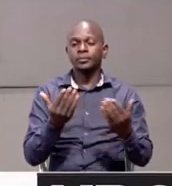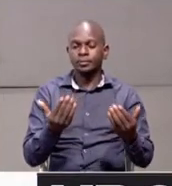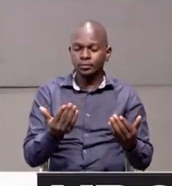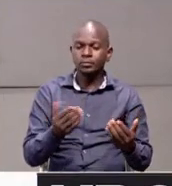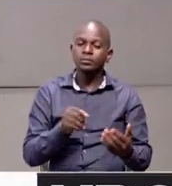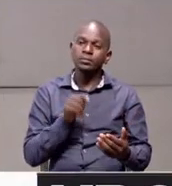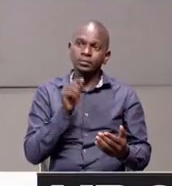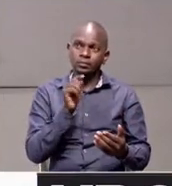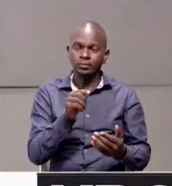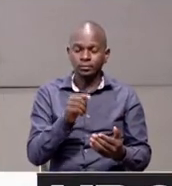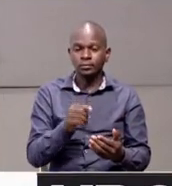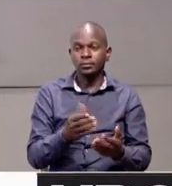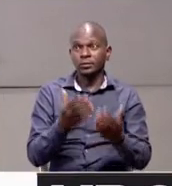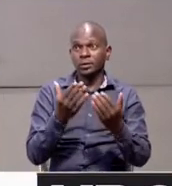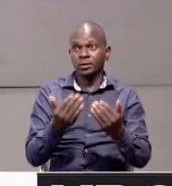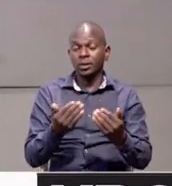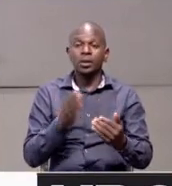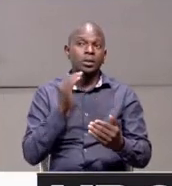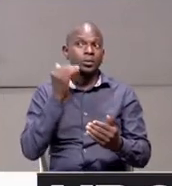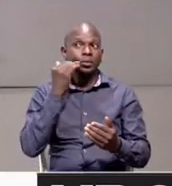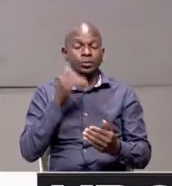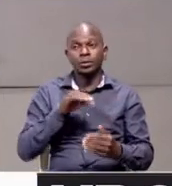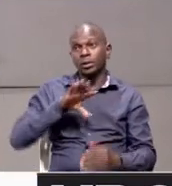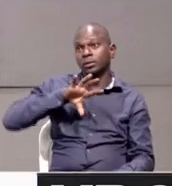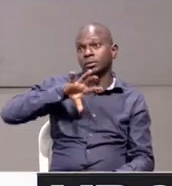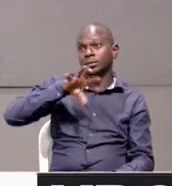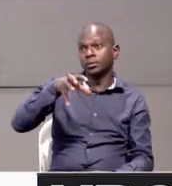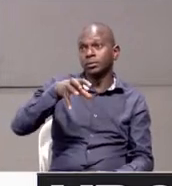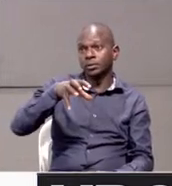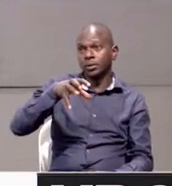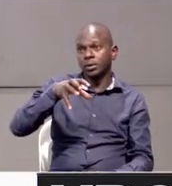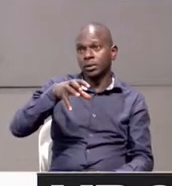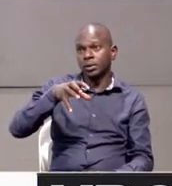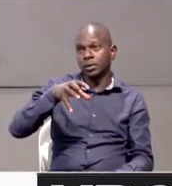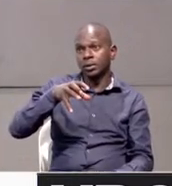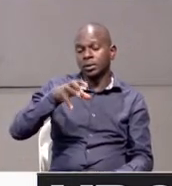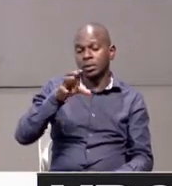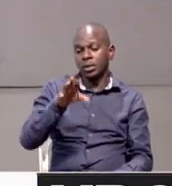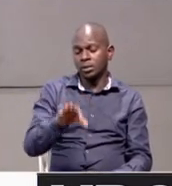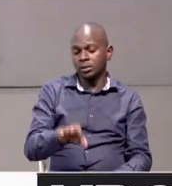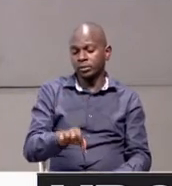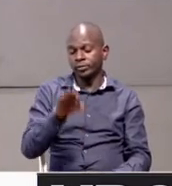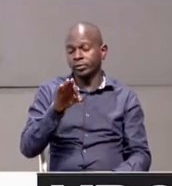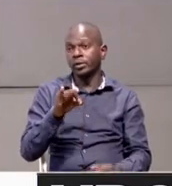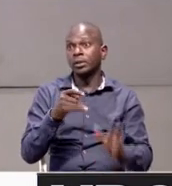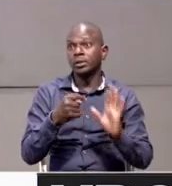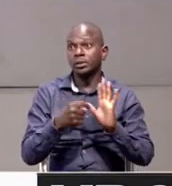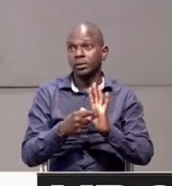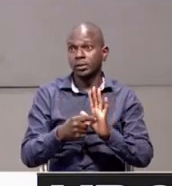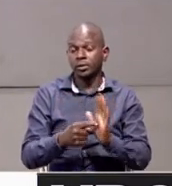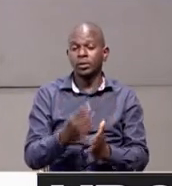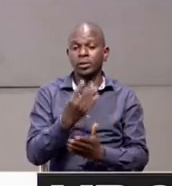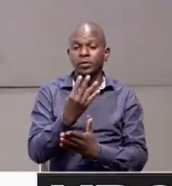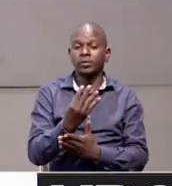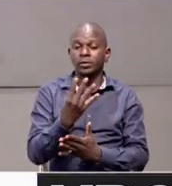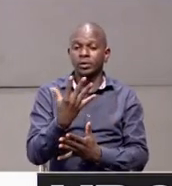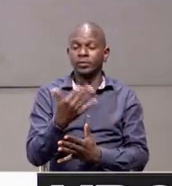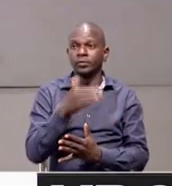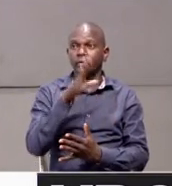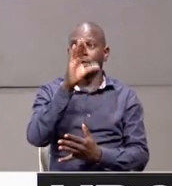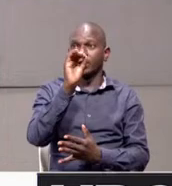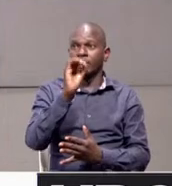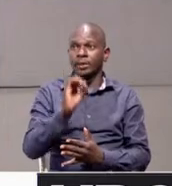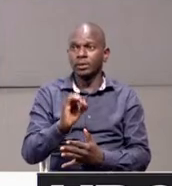as specifically now in Busoga sub-region, our findings indicate that about